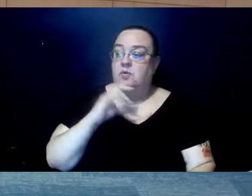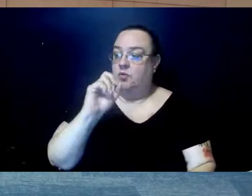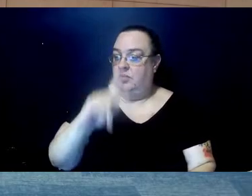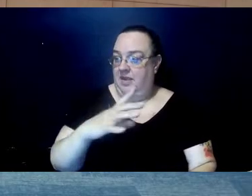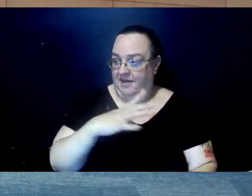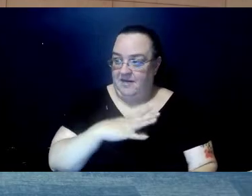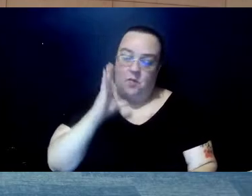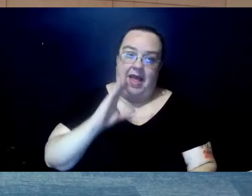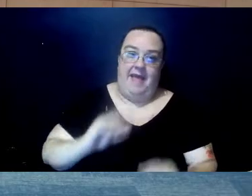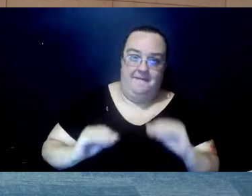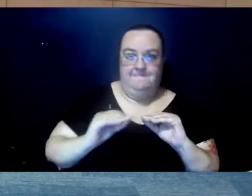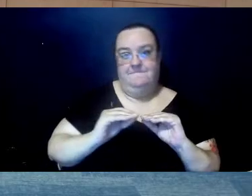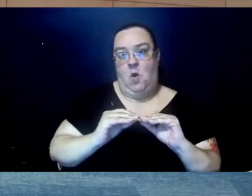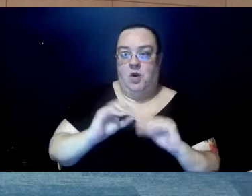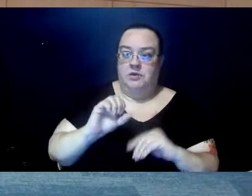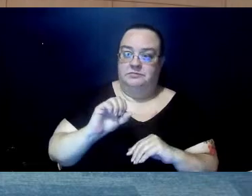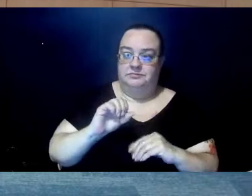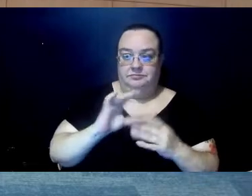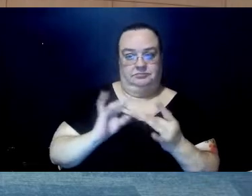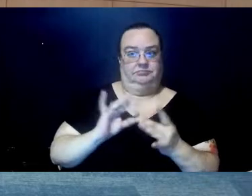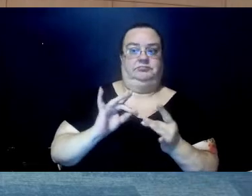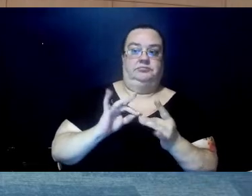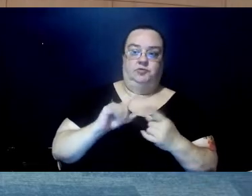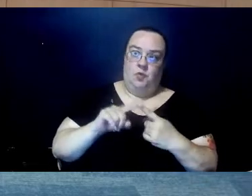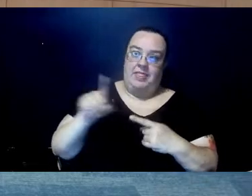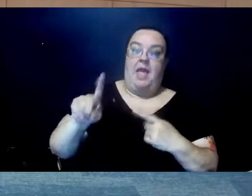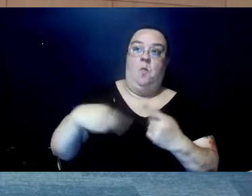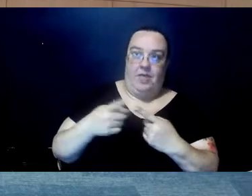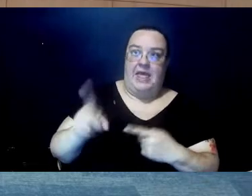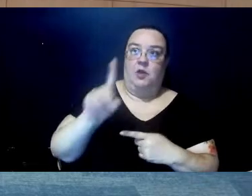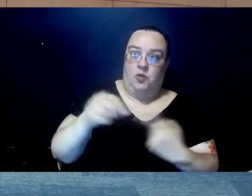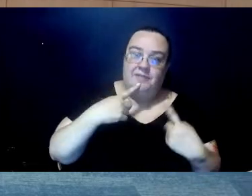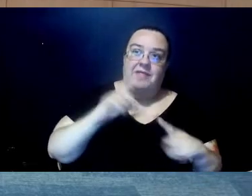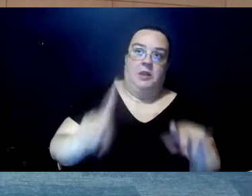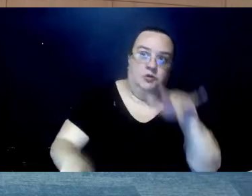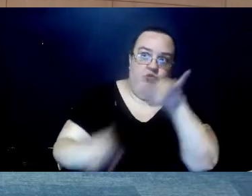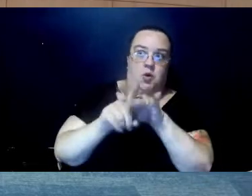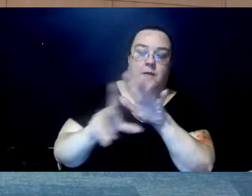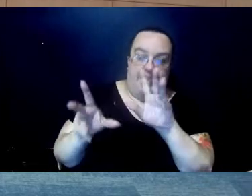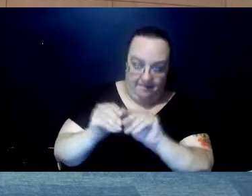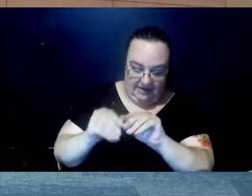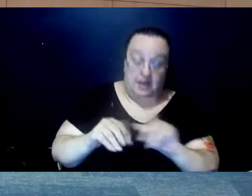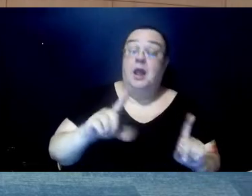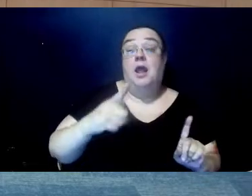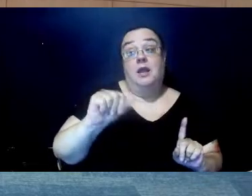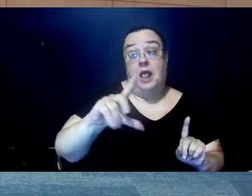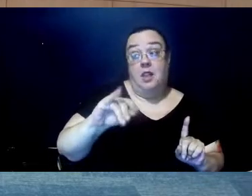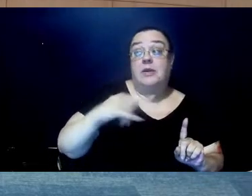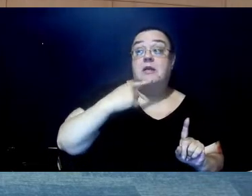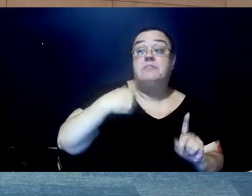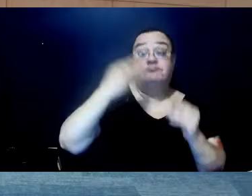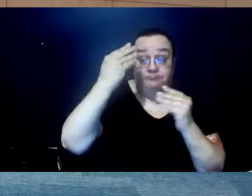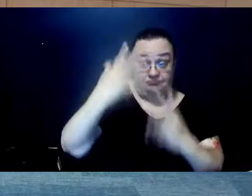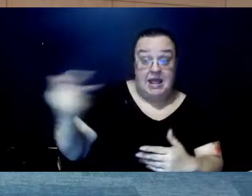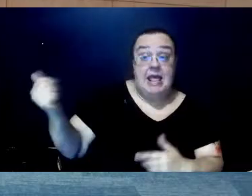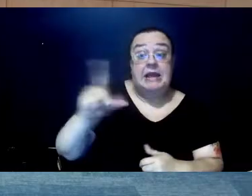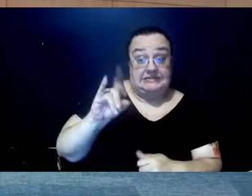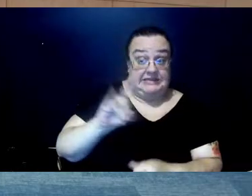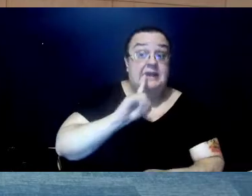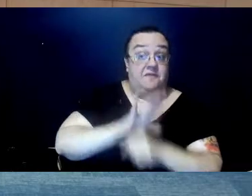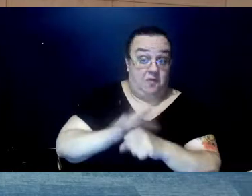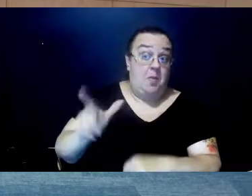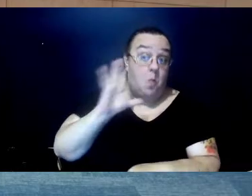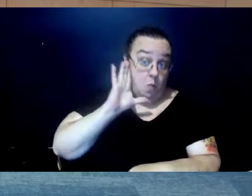for them when they do show up at a meeting at some point. Just to let you know, they did confirm that they would be in attendance. I believe you. All right.